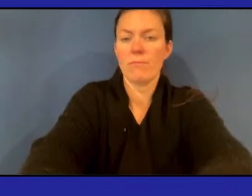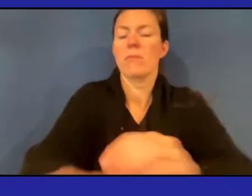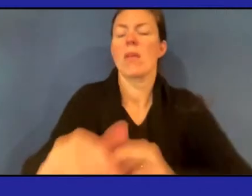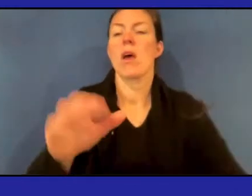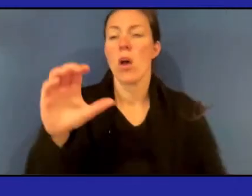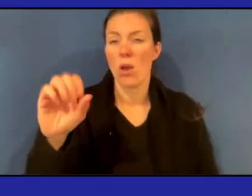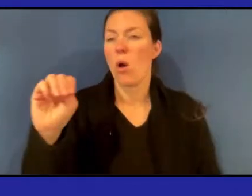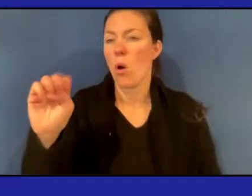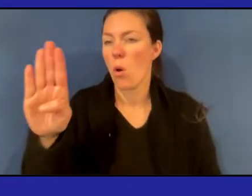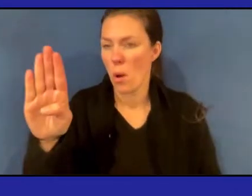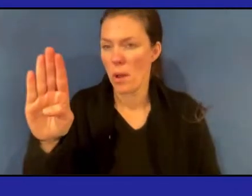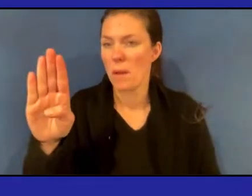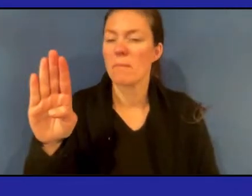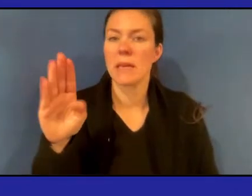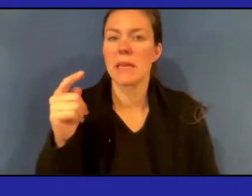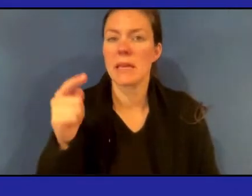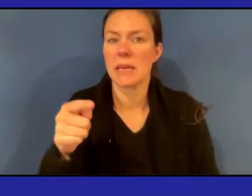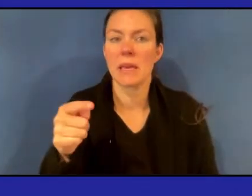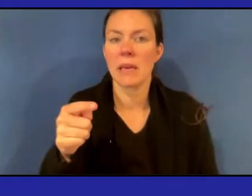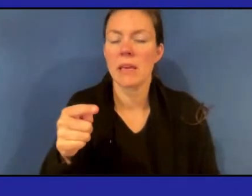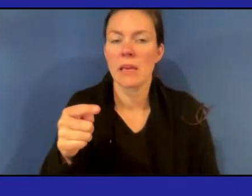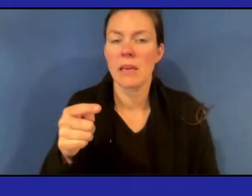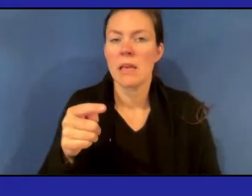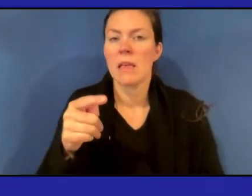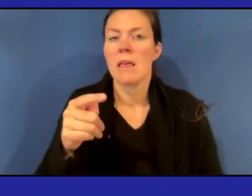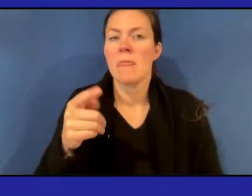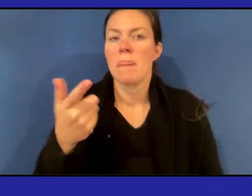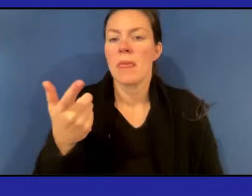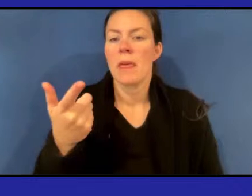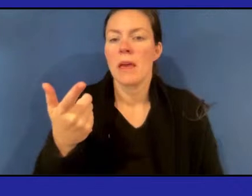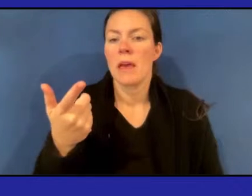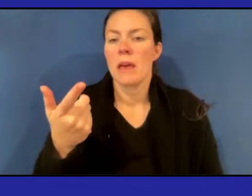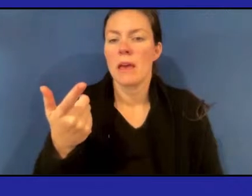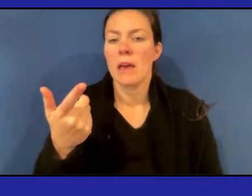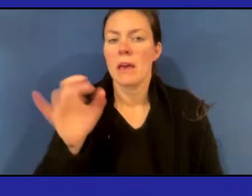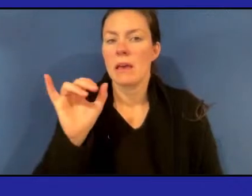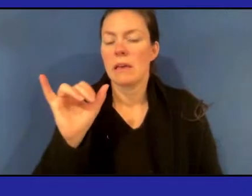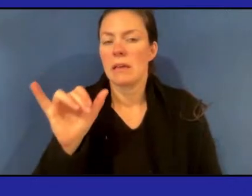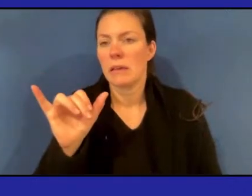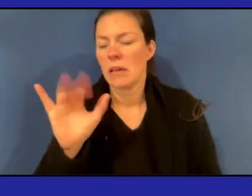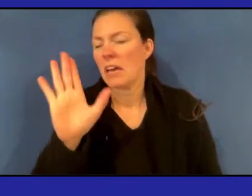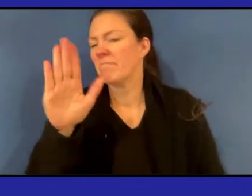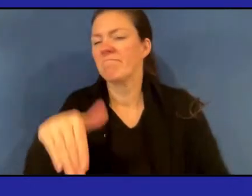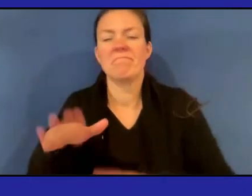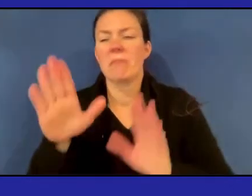a whole process where they're going to update it. Anyway, okay, more for later.